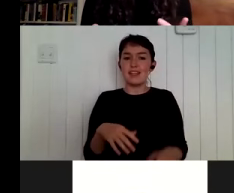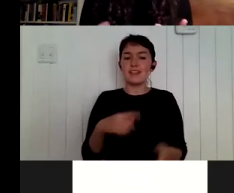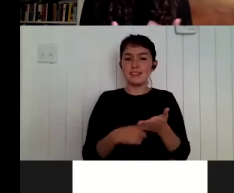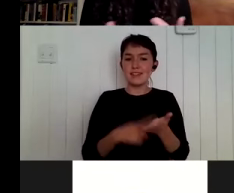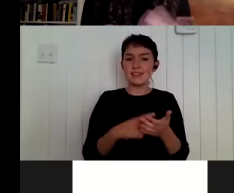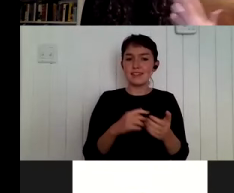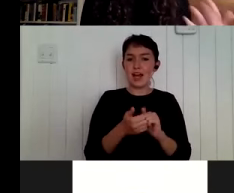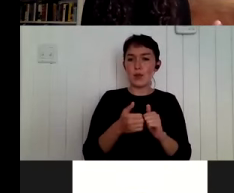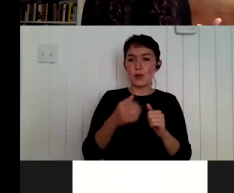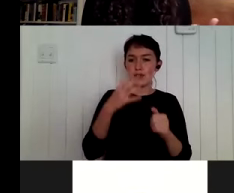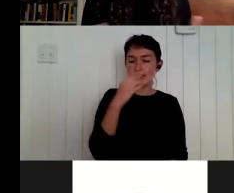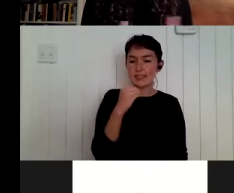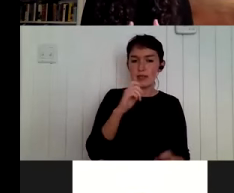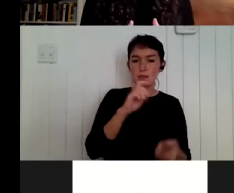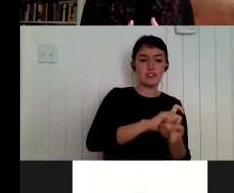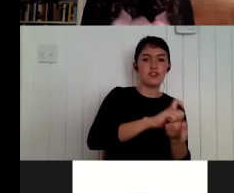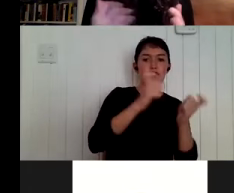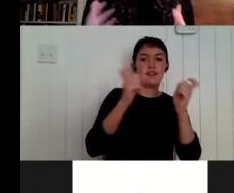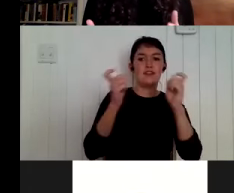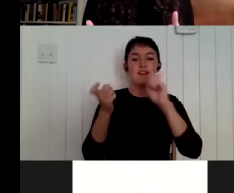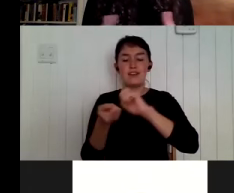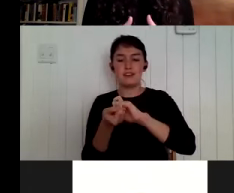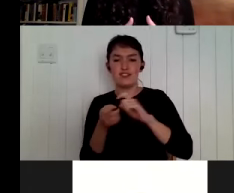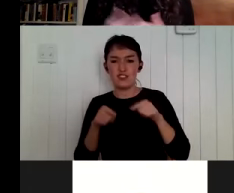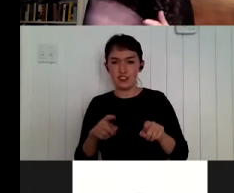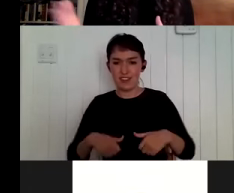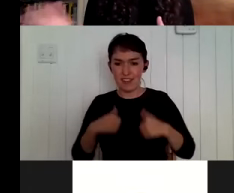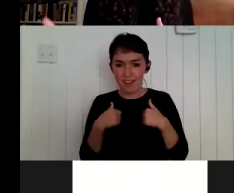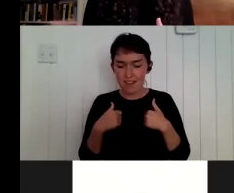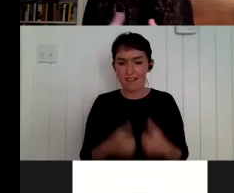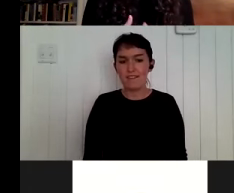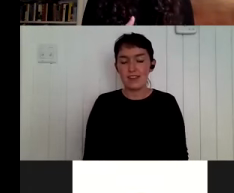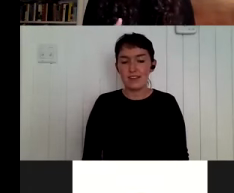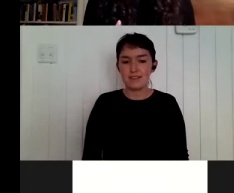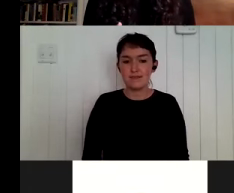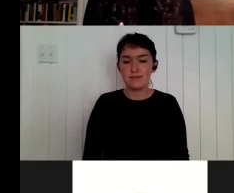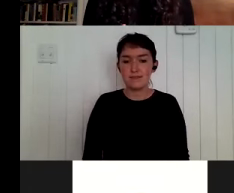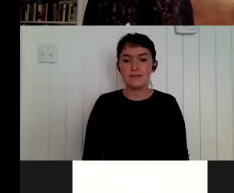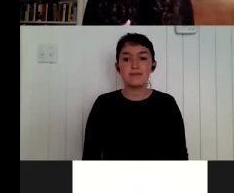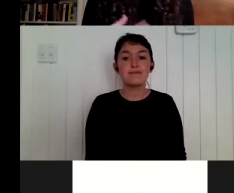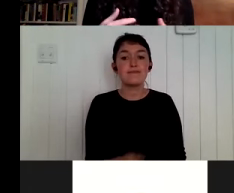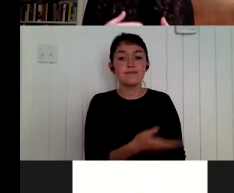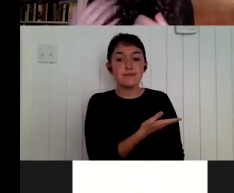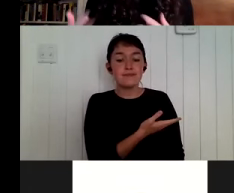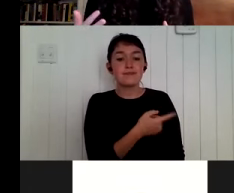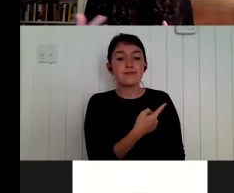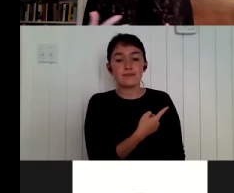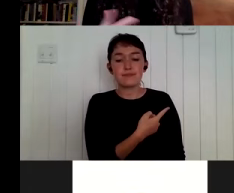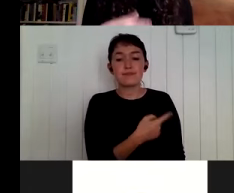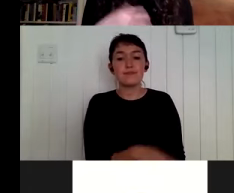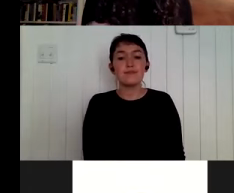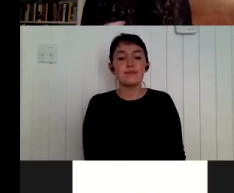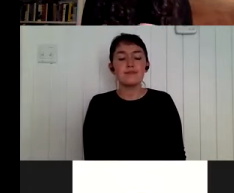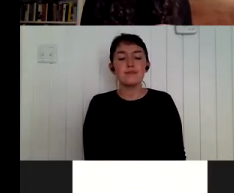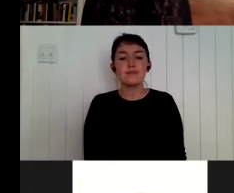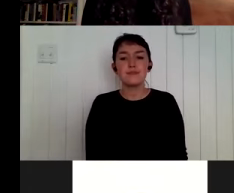really drastically across our lifespan. So here I'm looking on this figure, what you're seeing is the proportion of